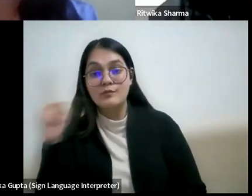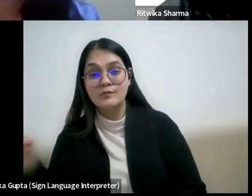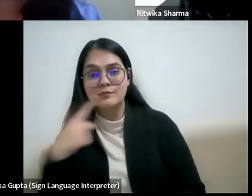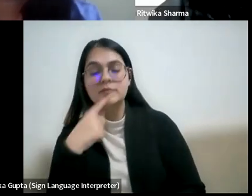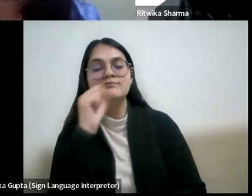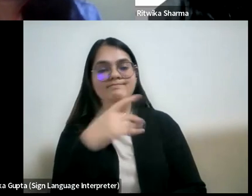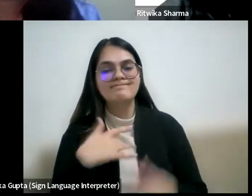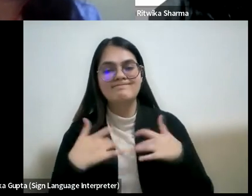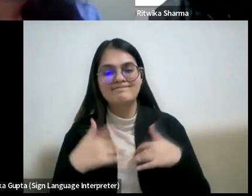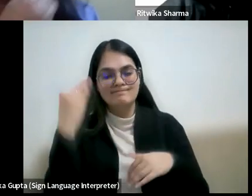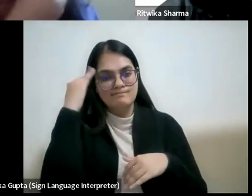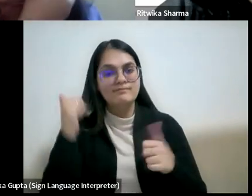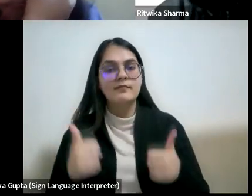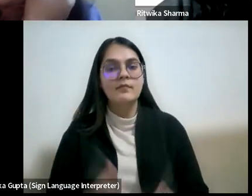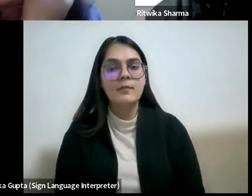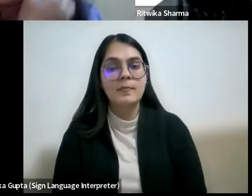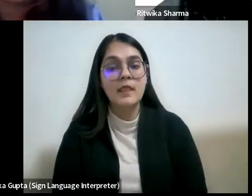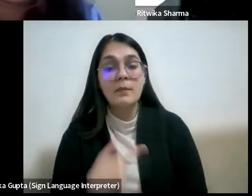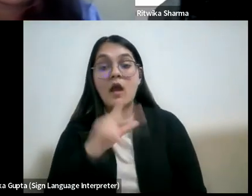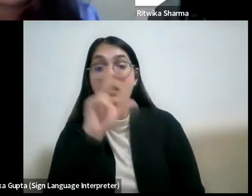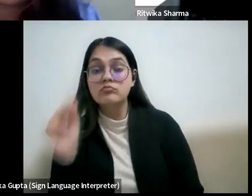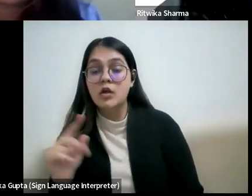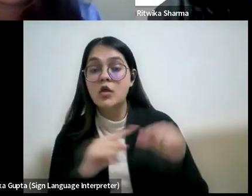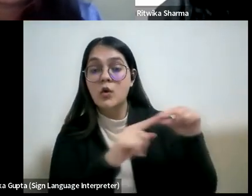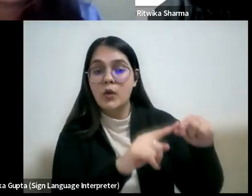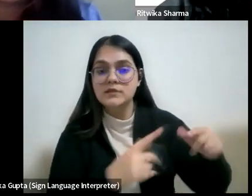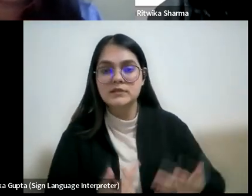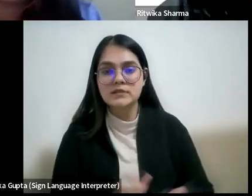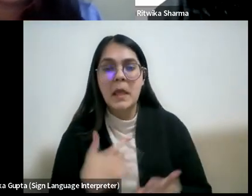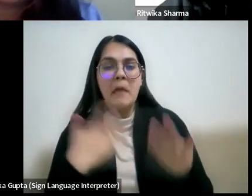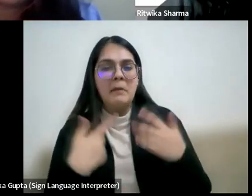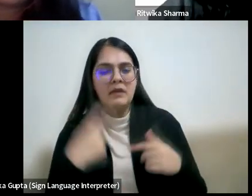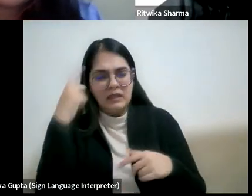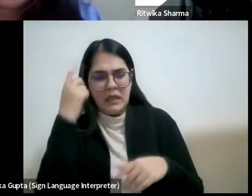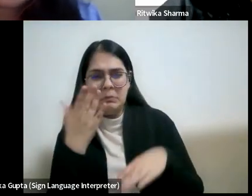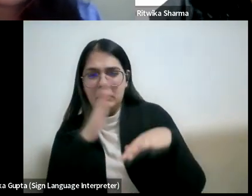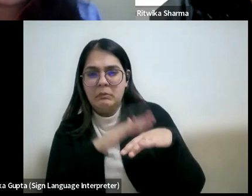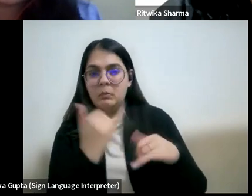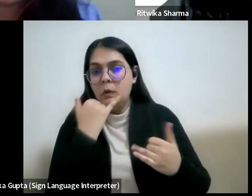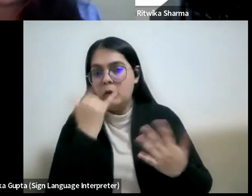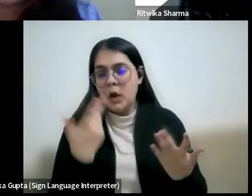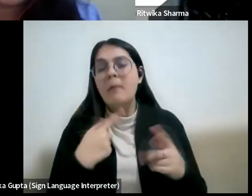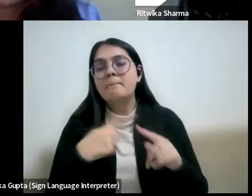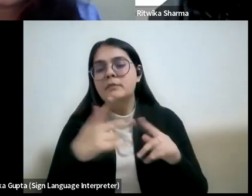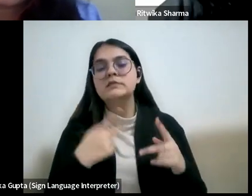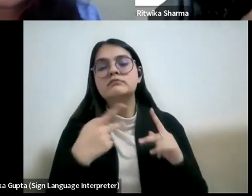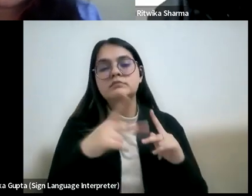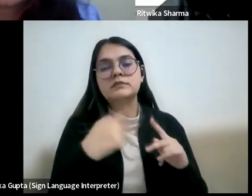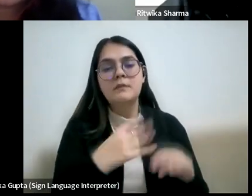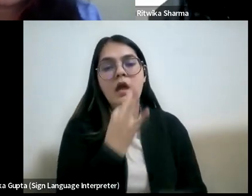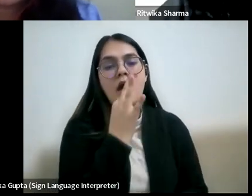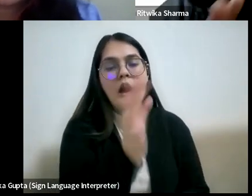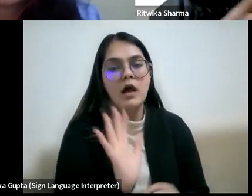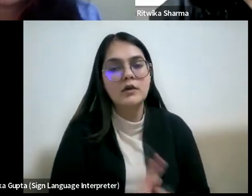know. I have another question where I feel I might be overstepping a bit, but I'm still going to go ahead and ask this question. You had